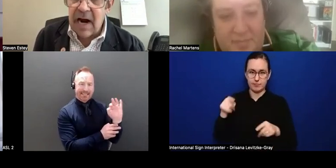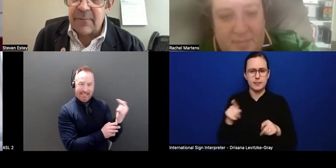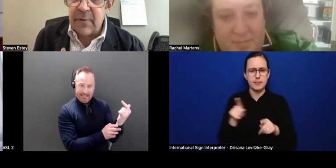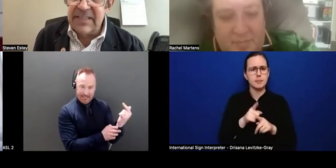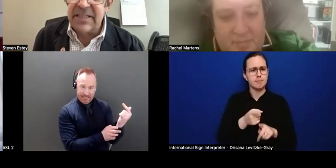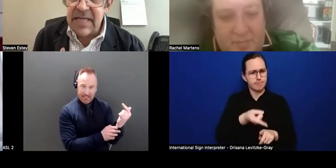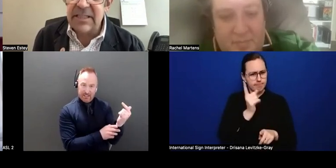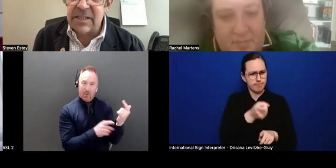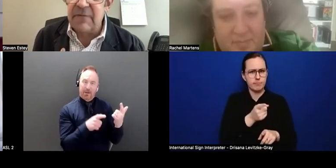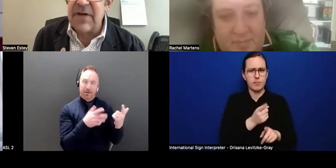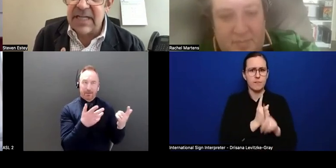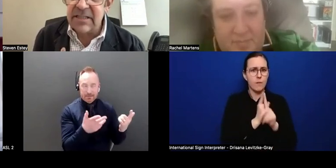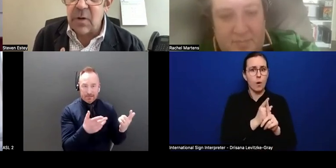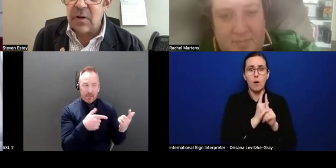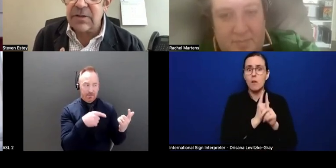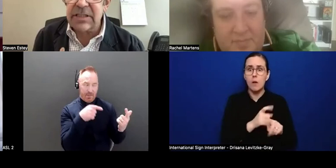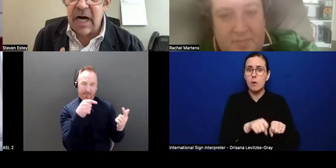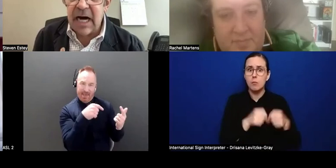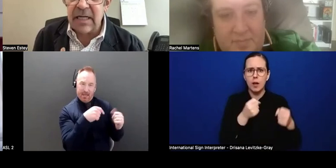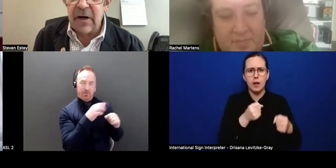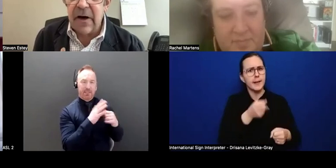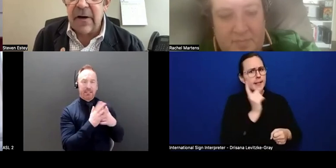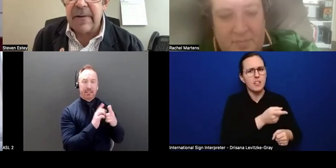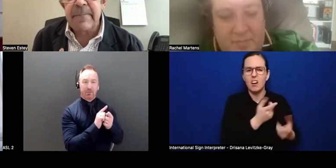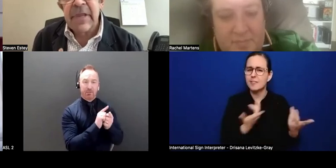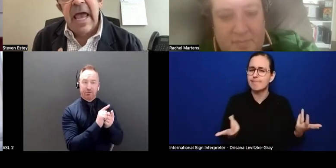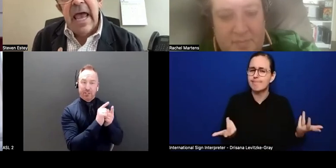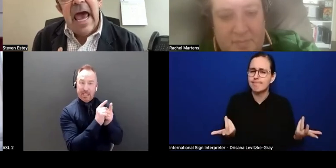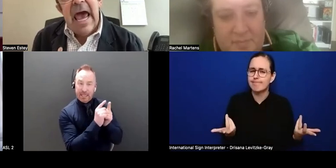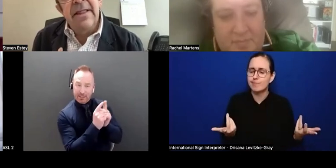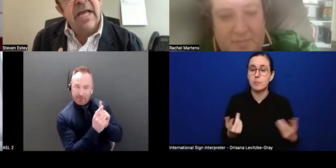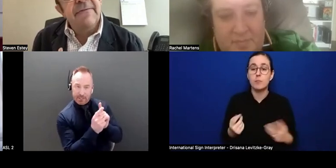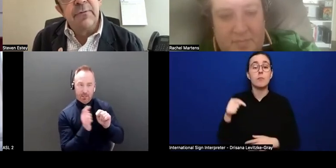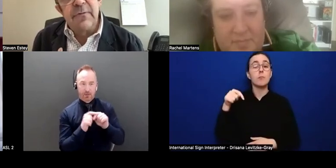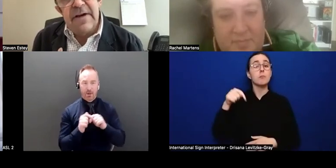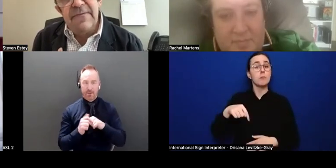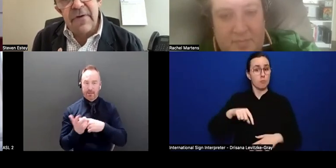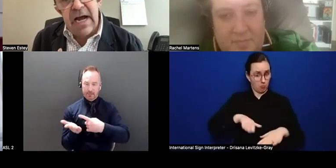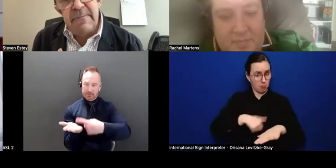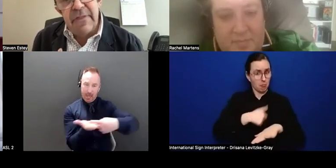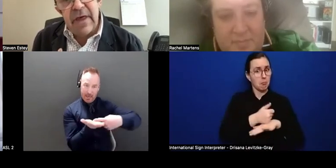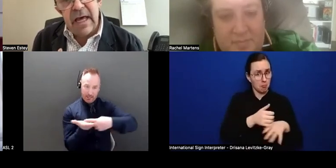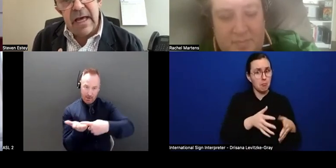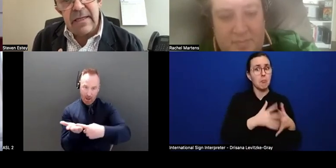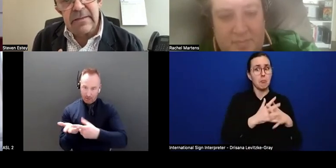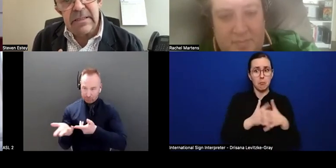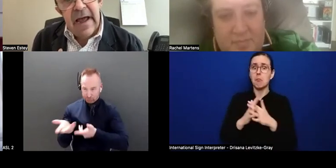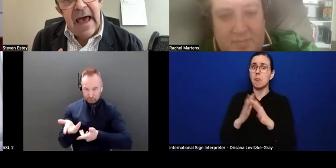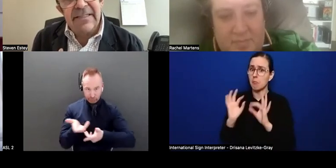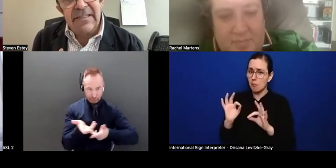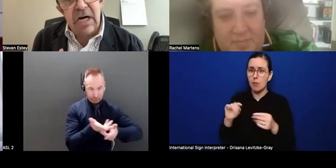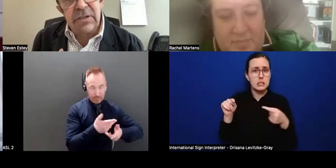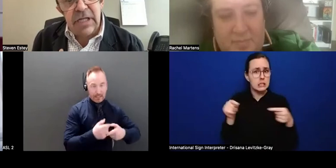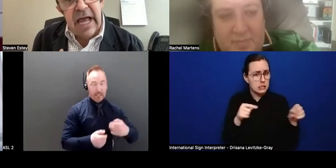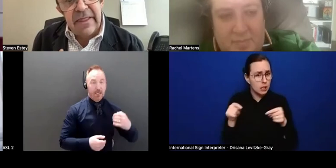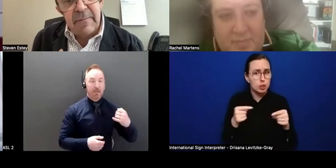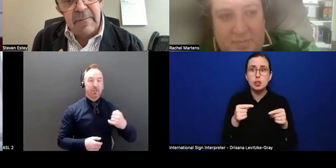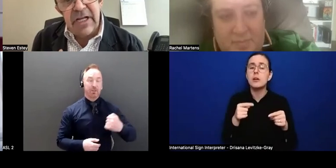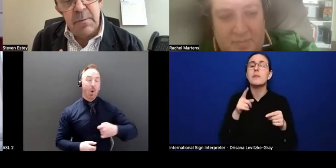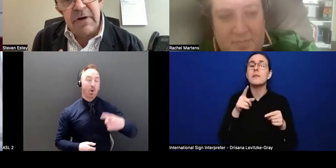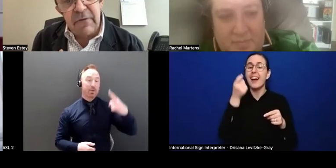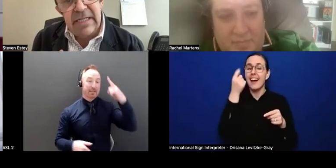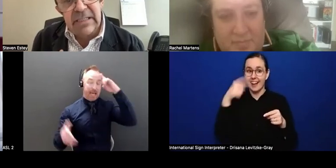lot of ways the nature of the discourse and dialogue. And if you reframe things and start to look at